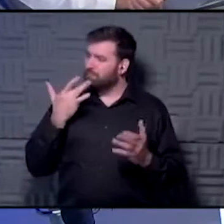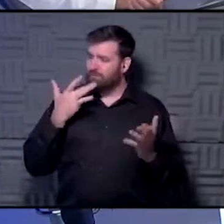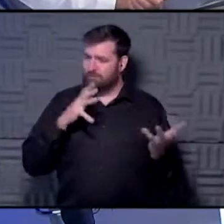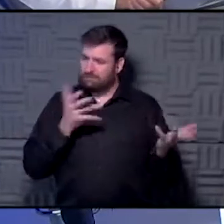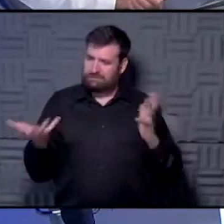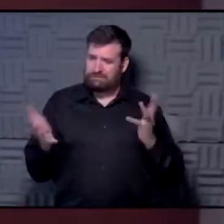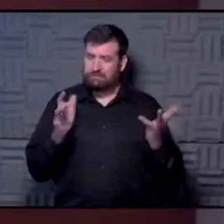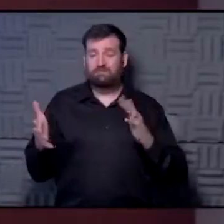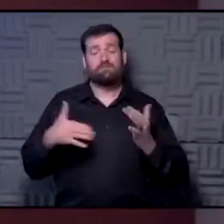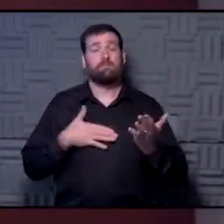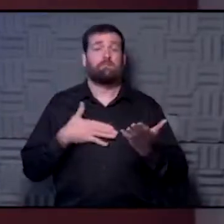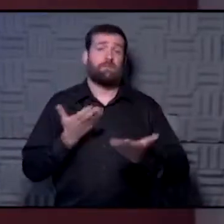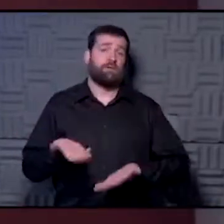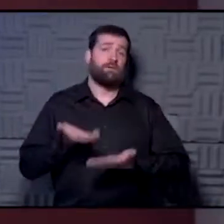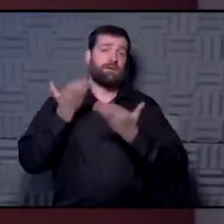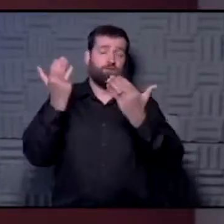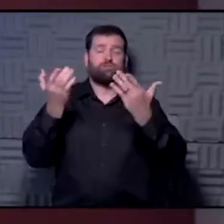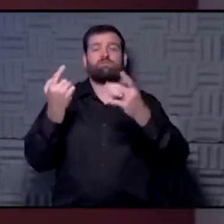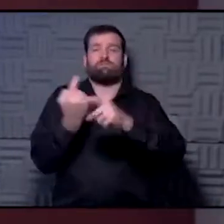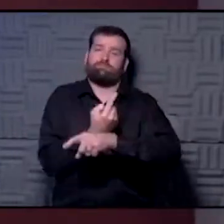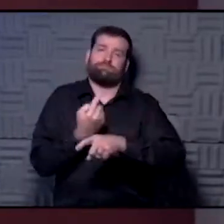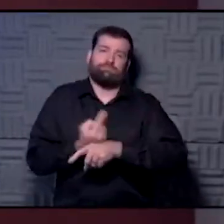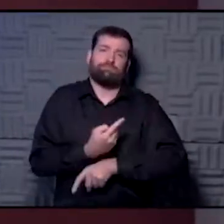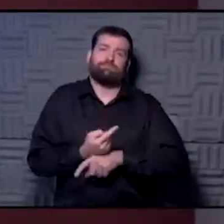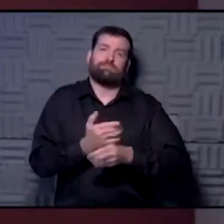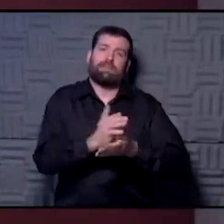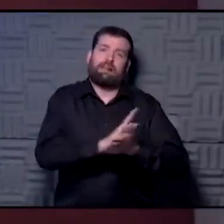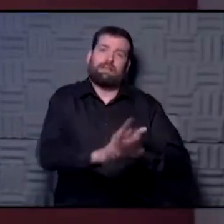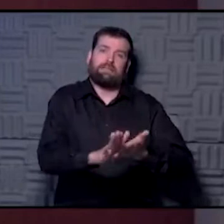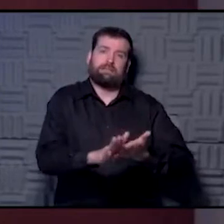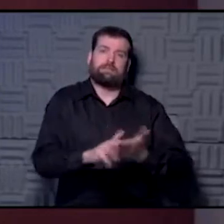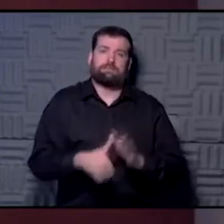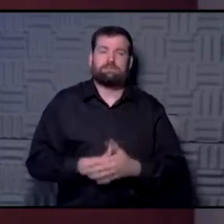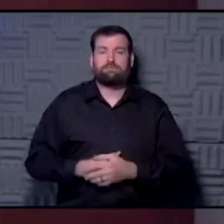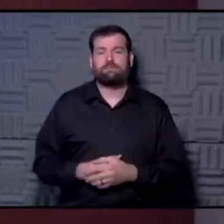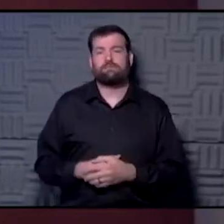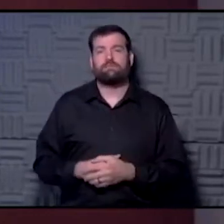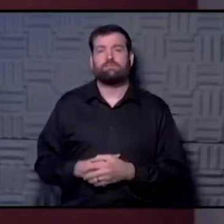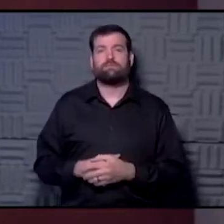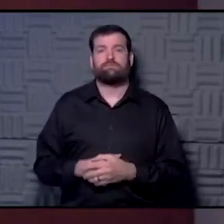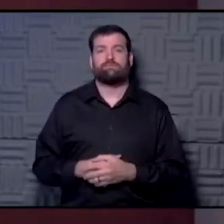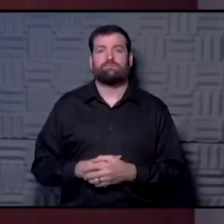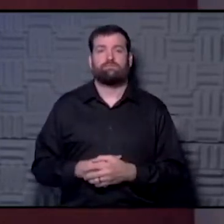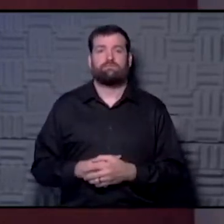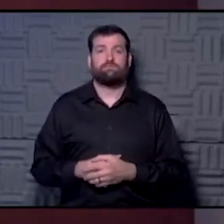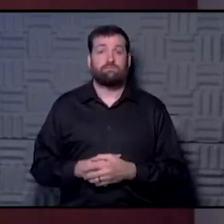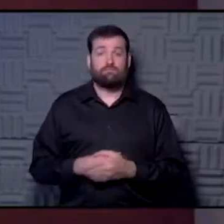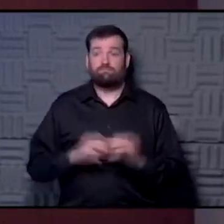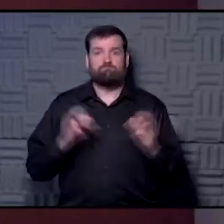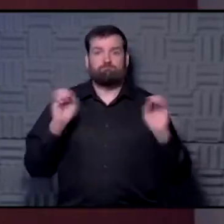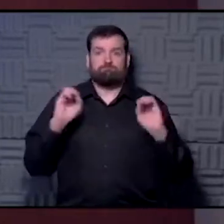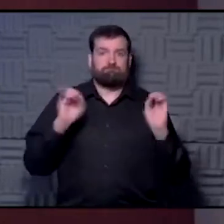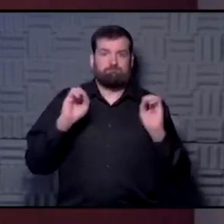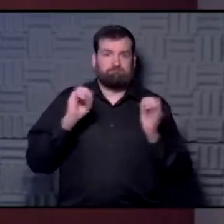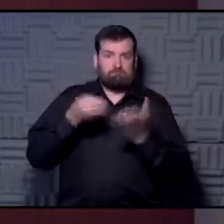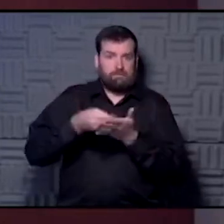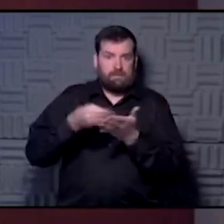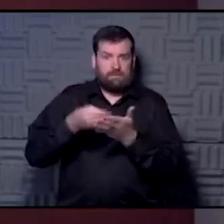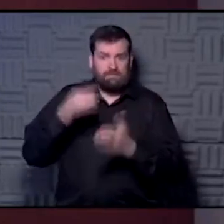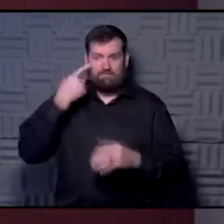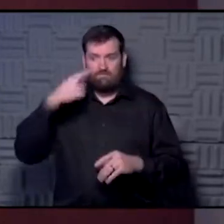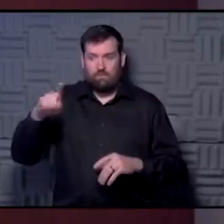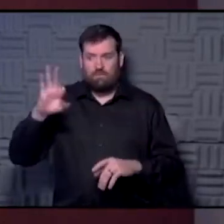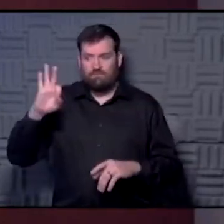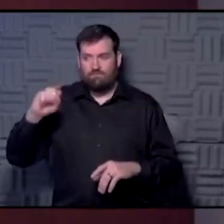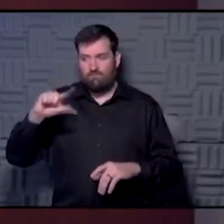Again, my recommendation would be using standard cleaning practices. Yeah. And really, if you don't have the money to invest in a fogging, then